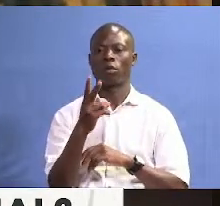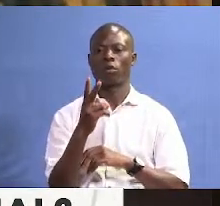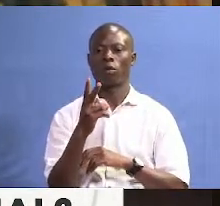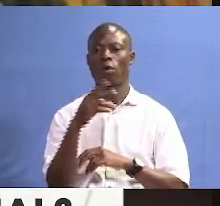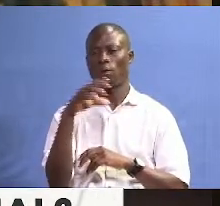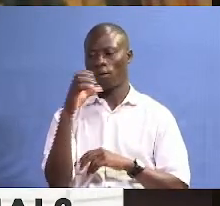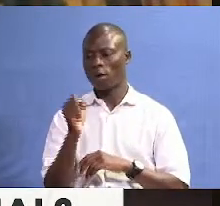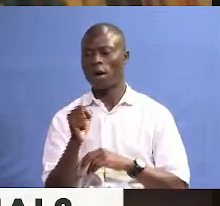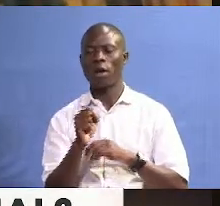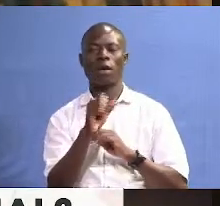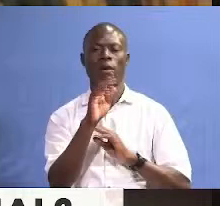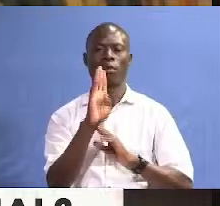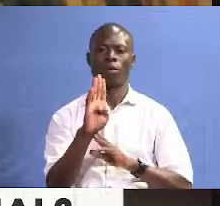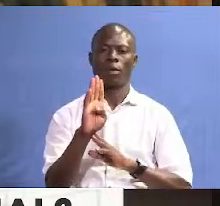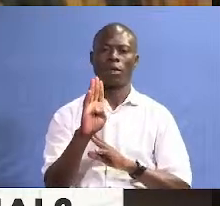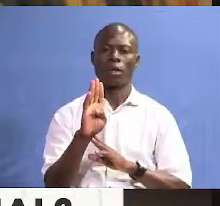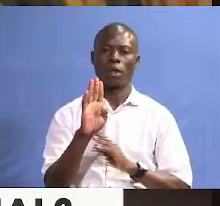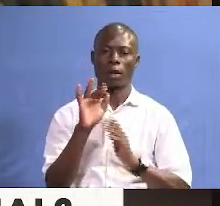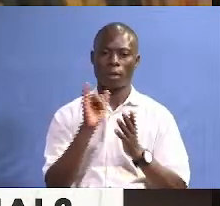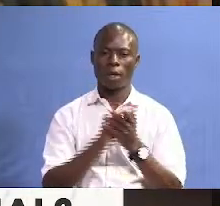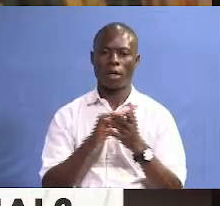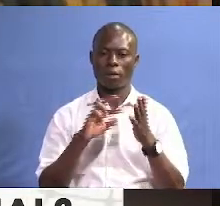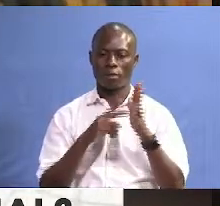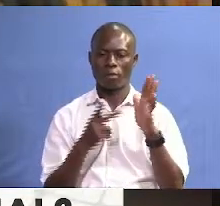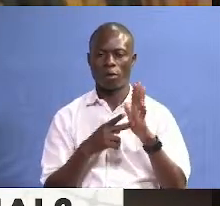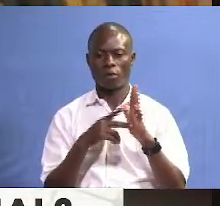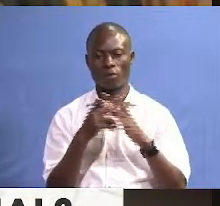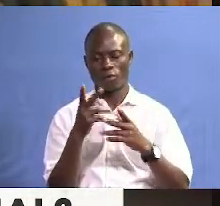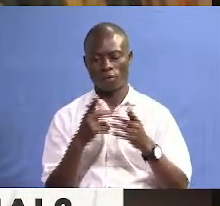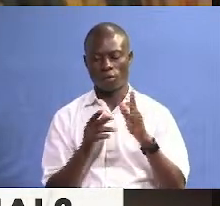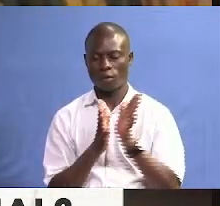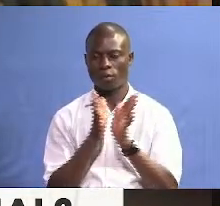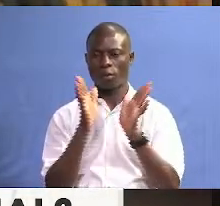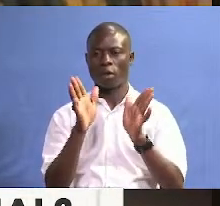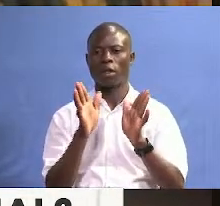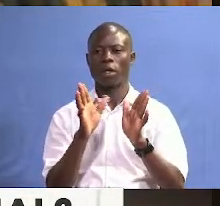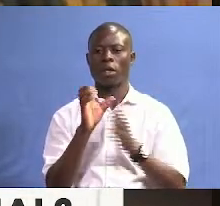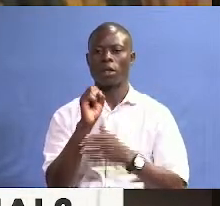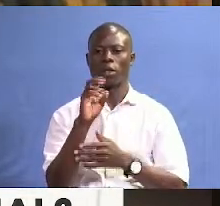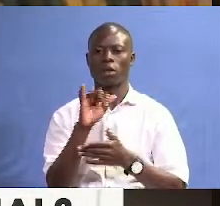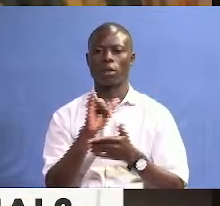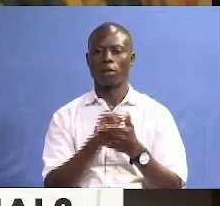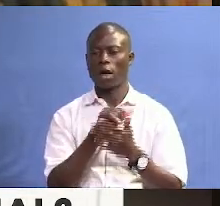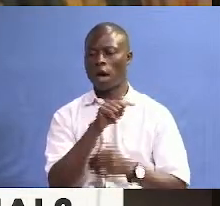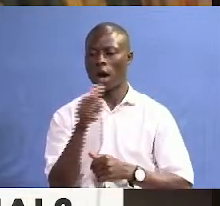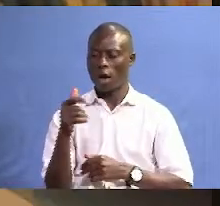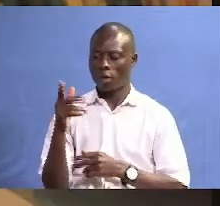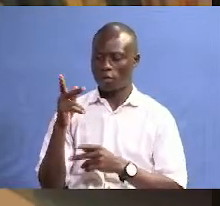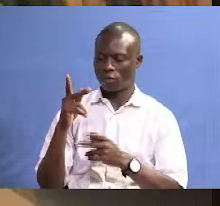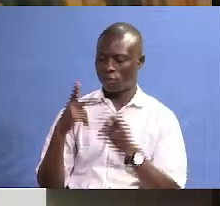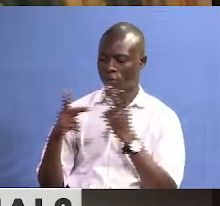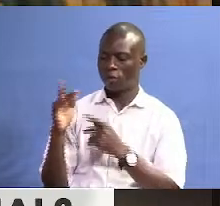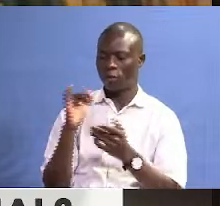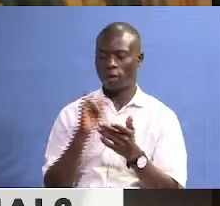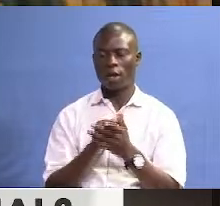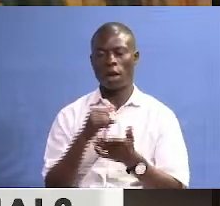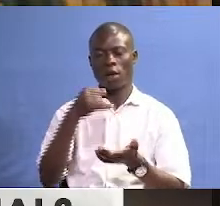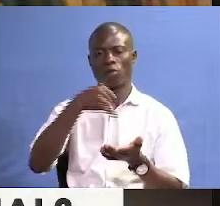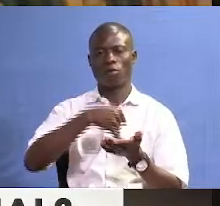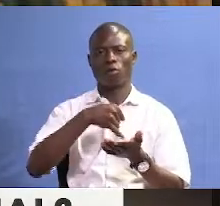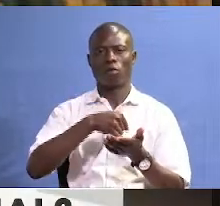152(5)(b), which makes that provision. And so the other provisions that you had alluded